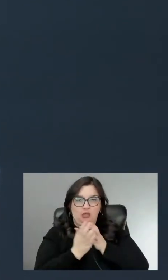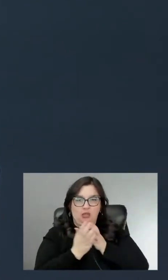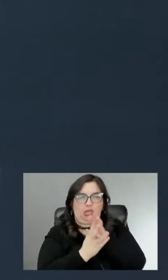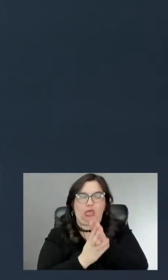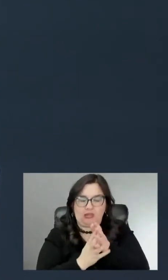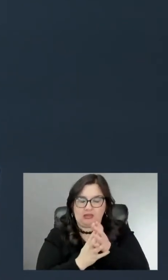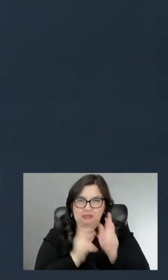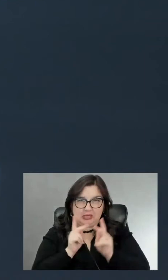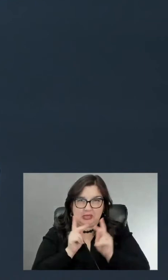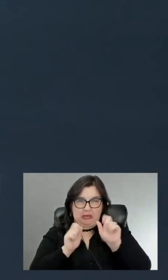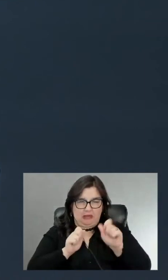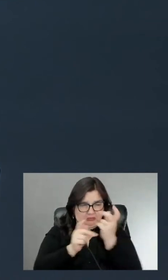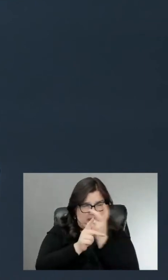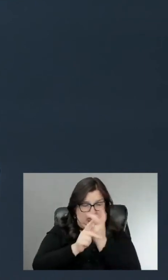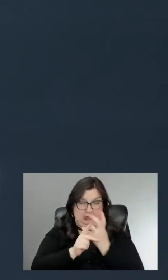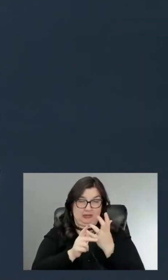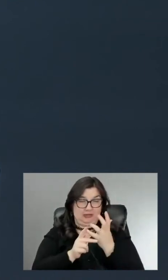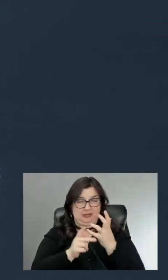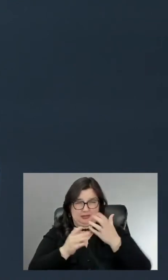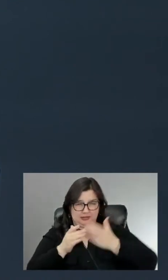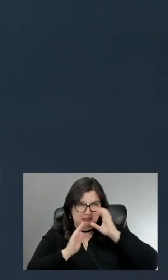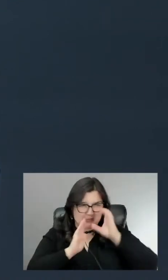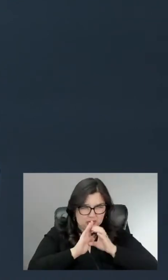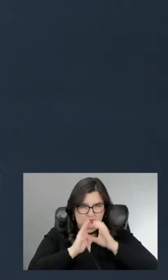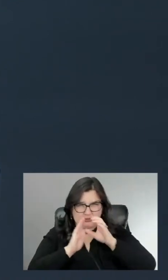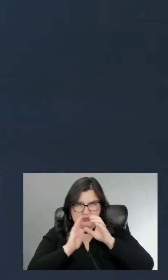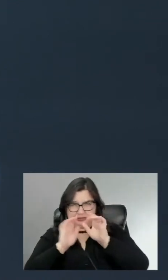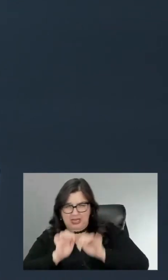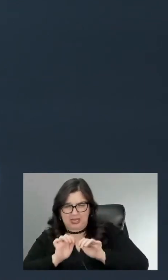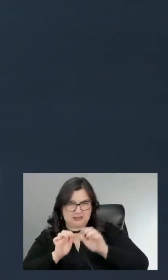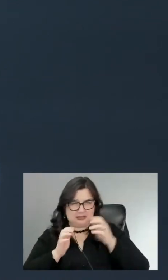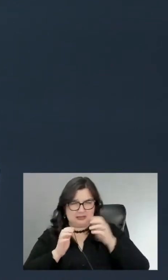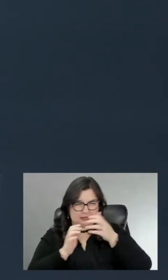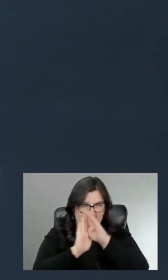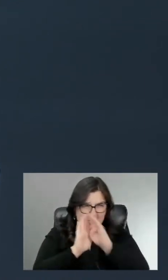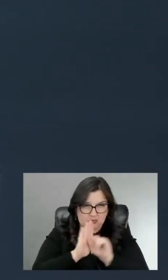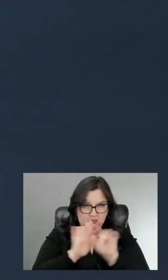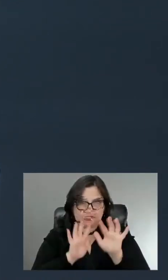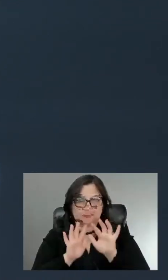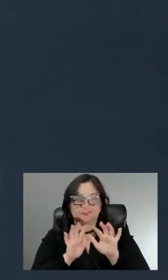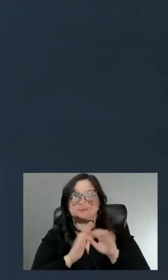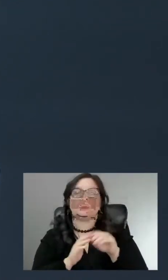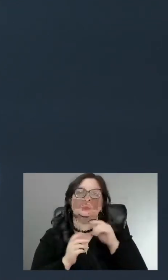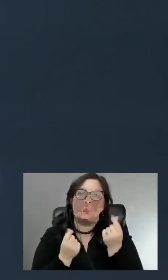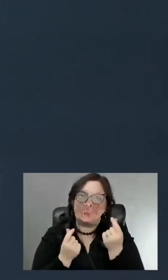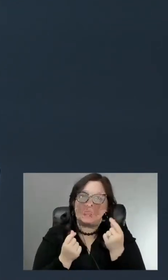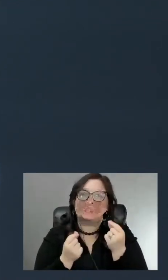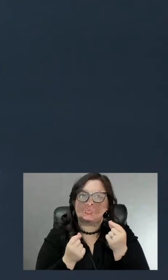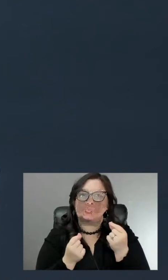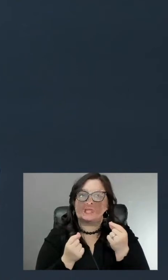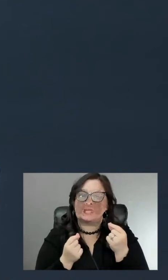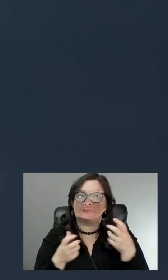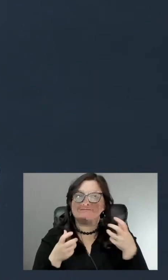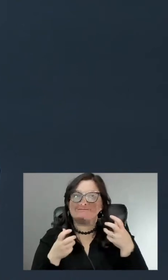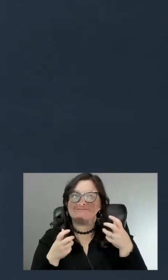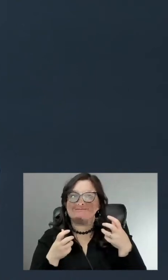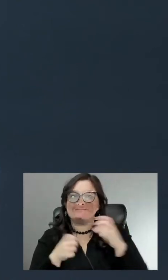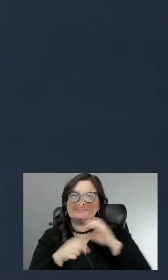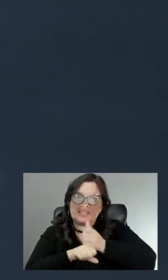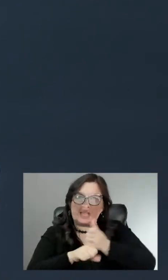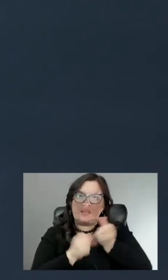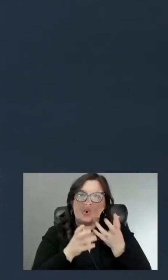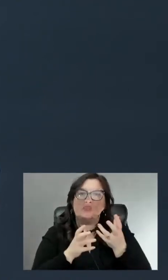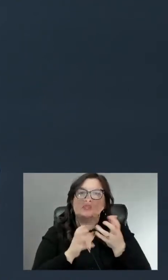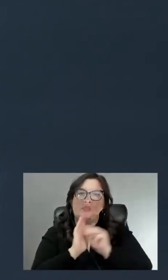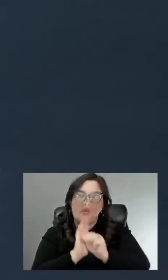out. So what we have done is that we've combined models, which are computer vision and NLP, to come with a